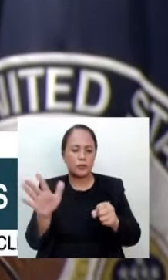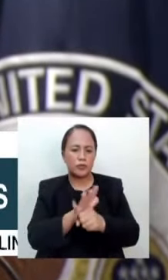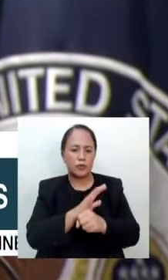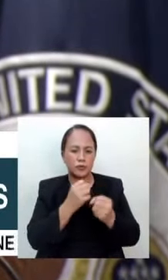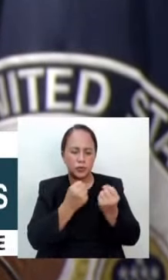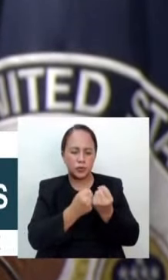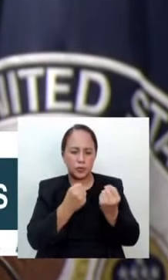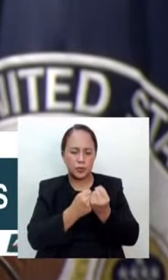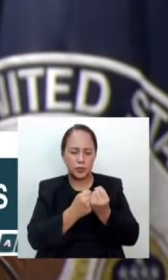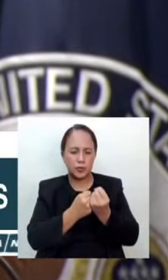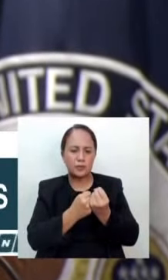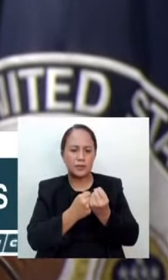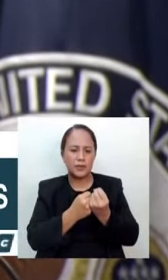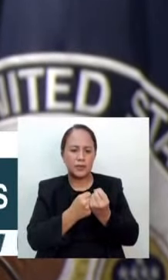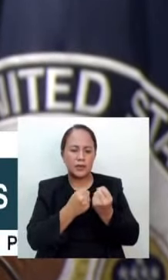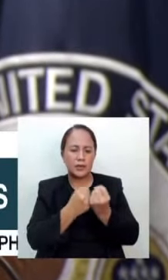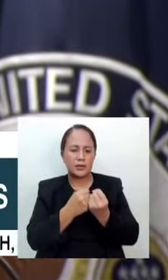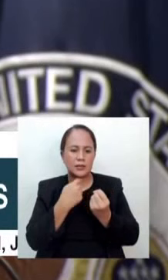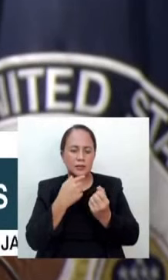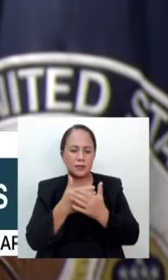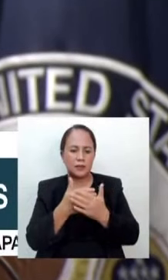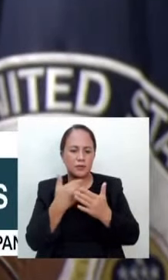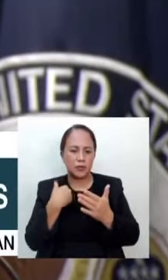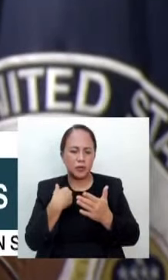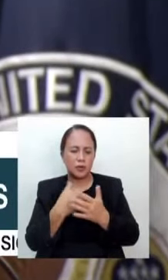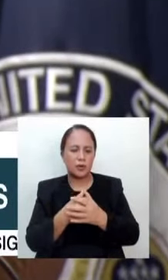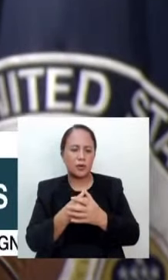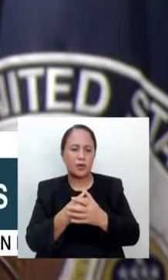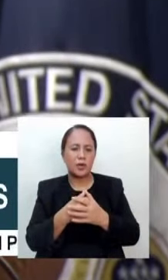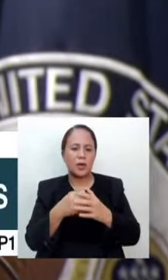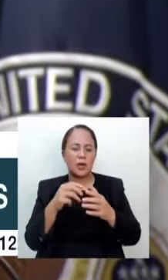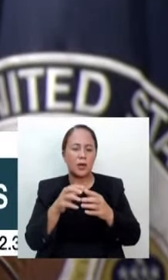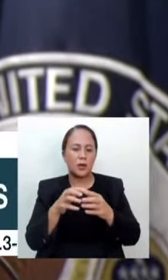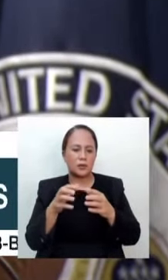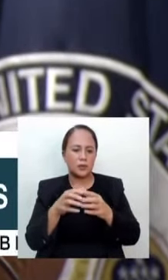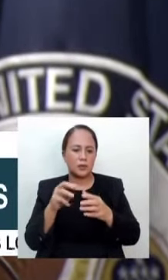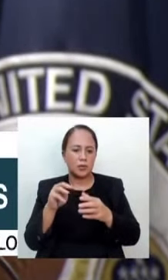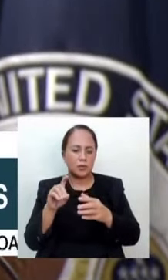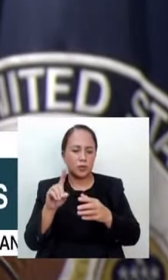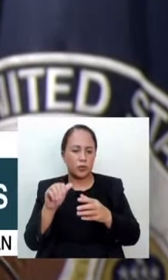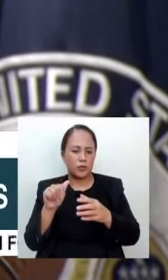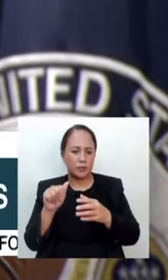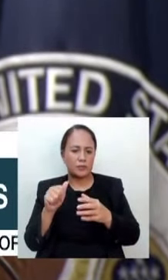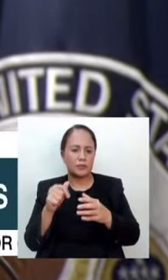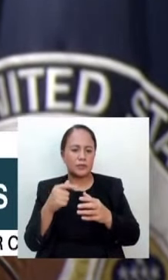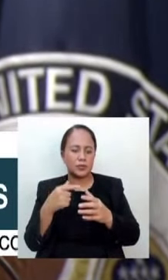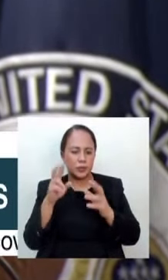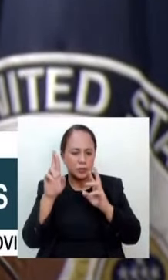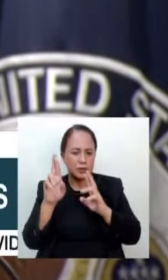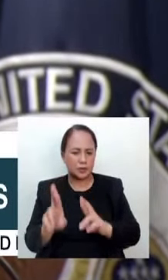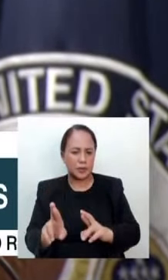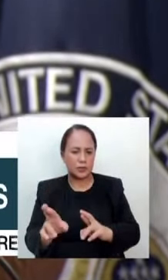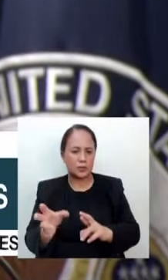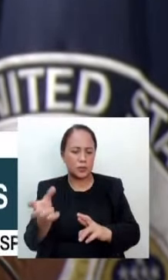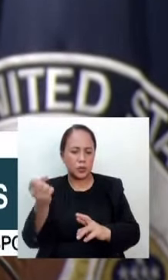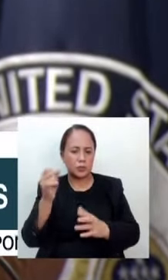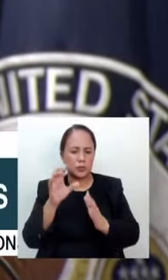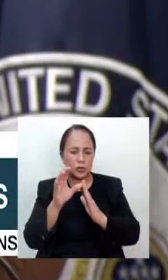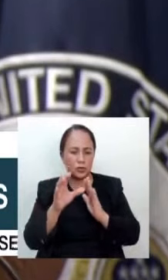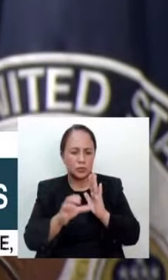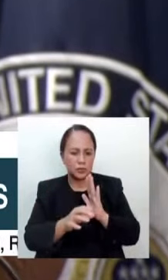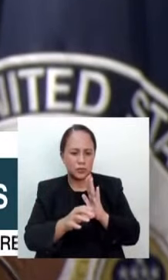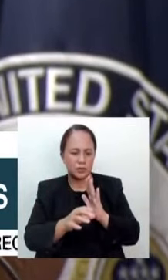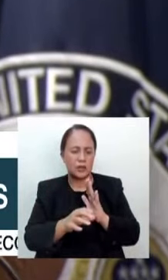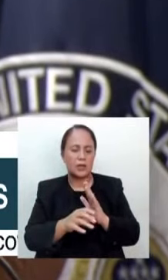us say before, Moldova's territorial integrity and sovereignty. We respect its constitutionally